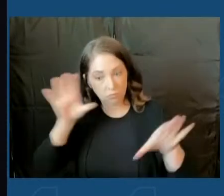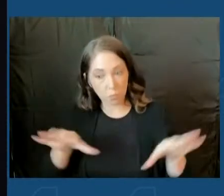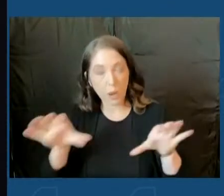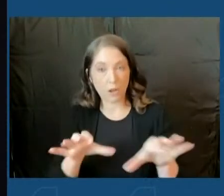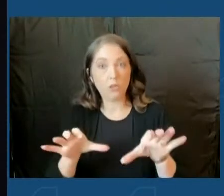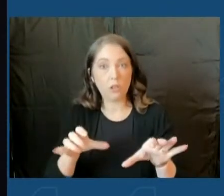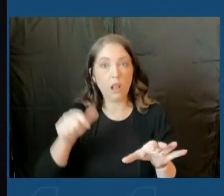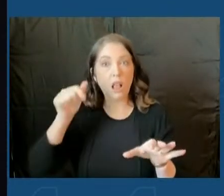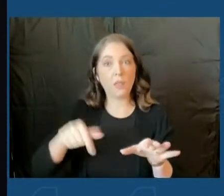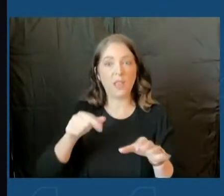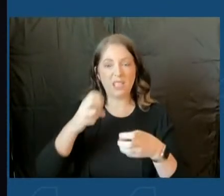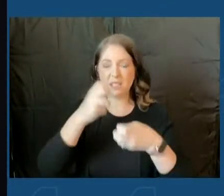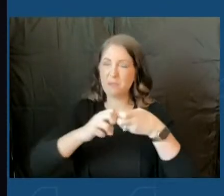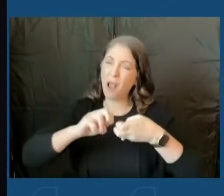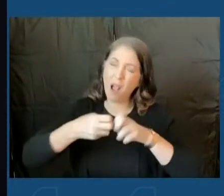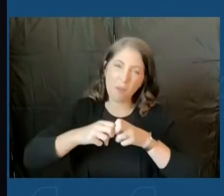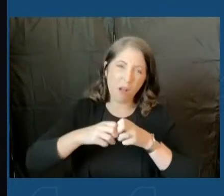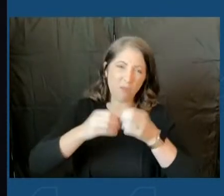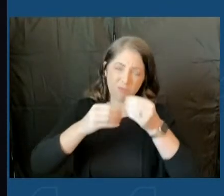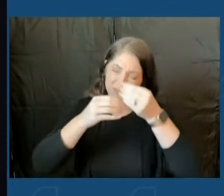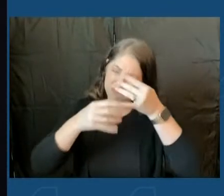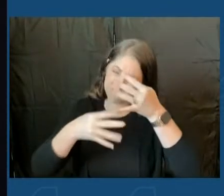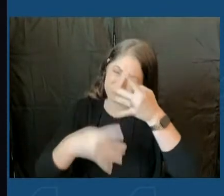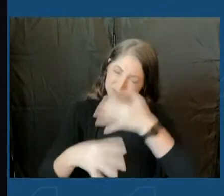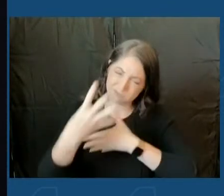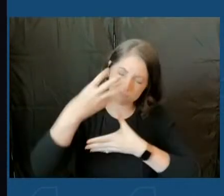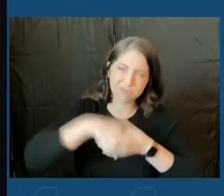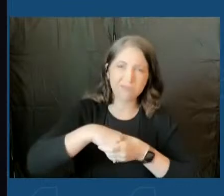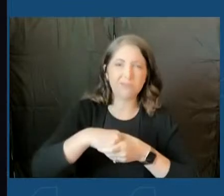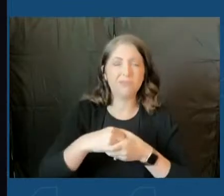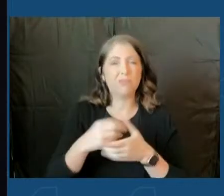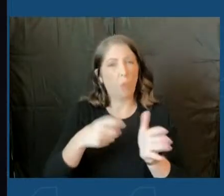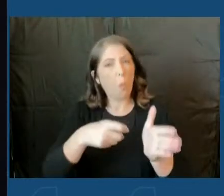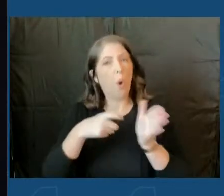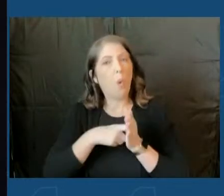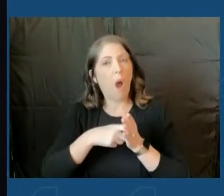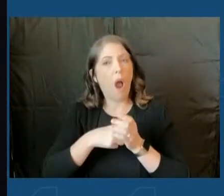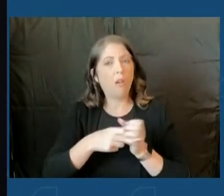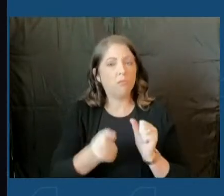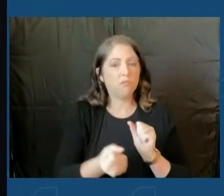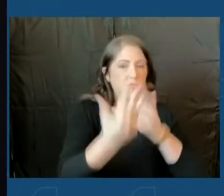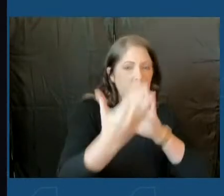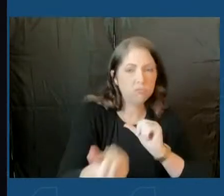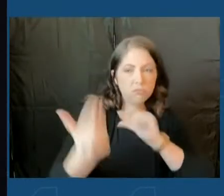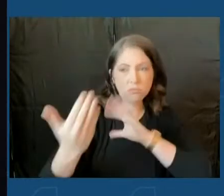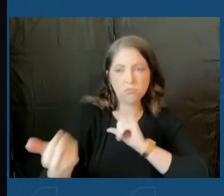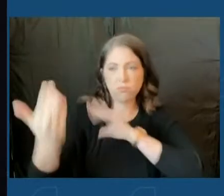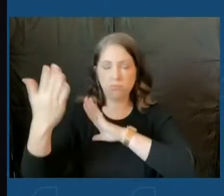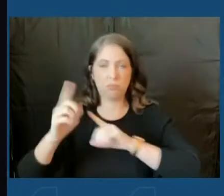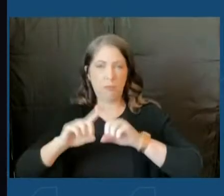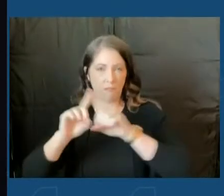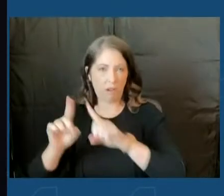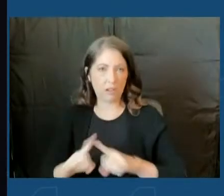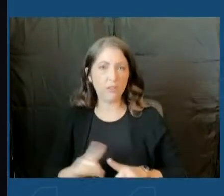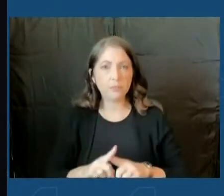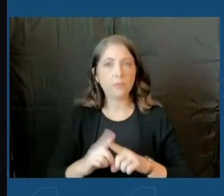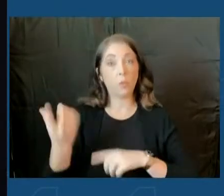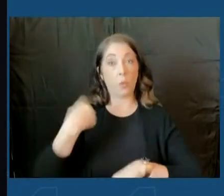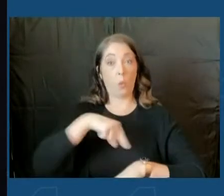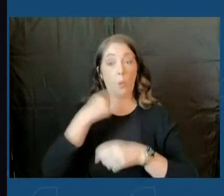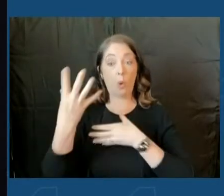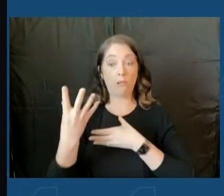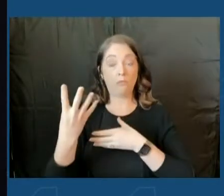multifaceted problem. It requires a multifaceted approach. So we're continuing through our budget to invest in